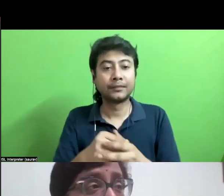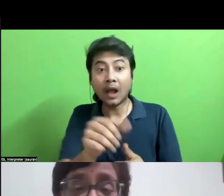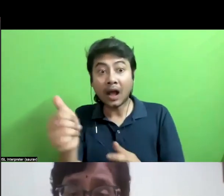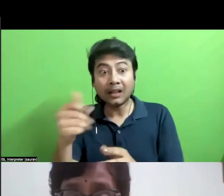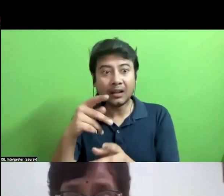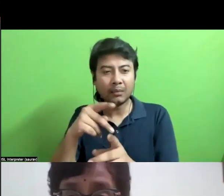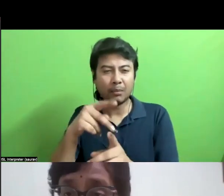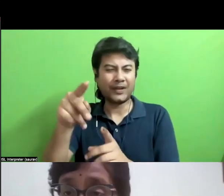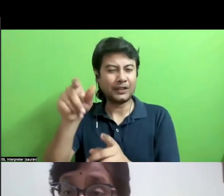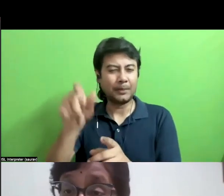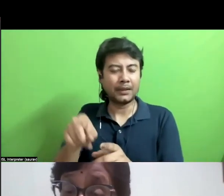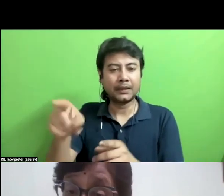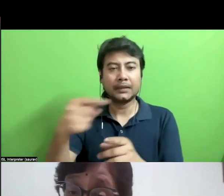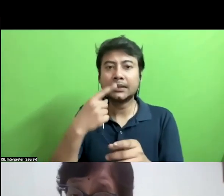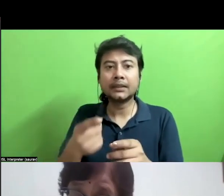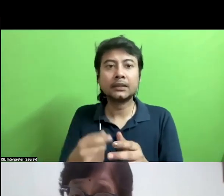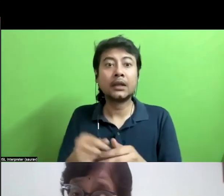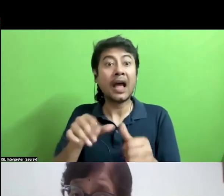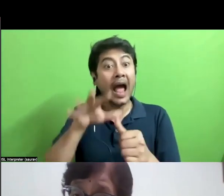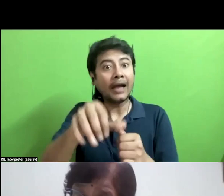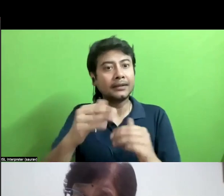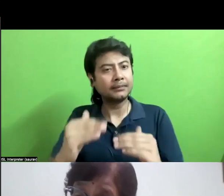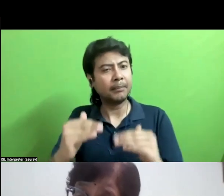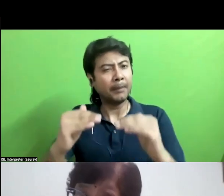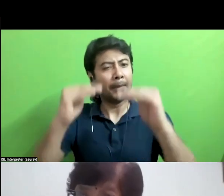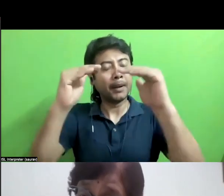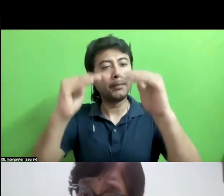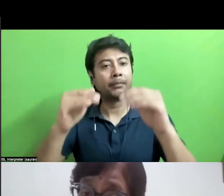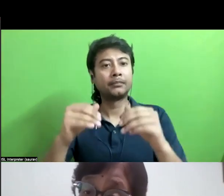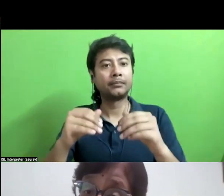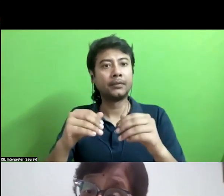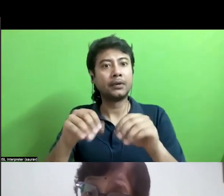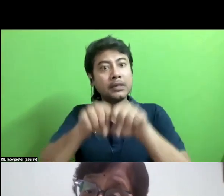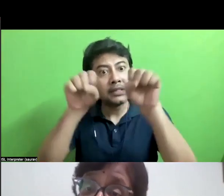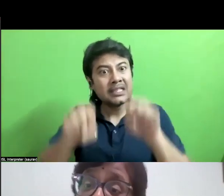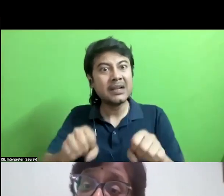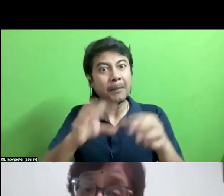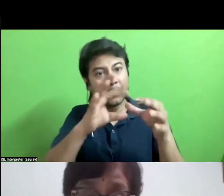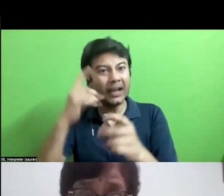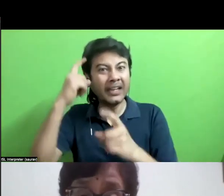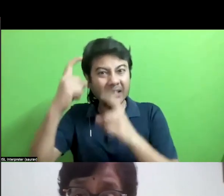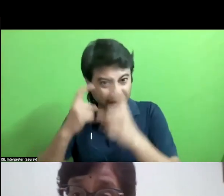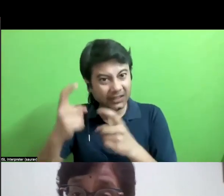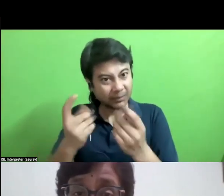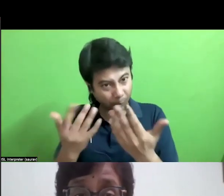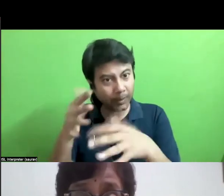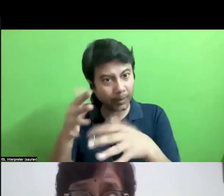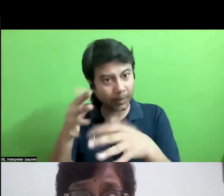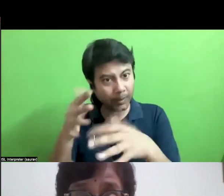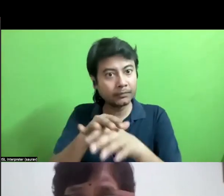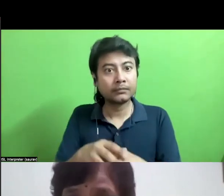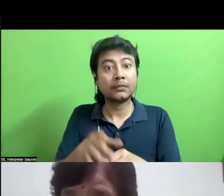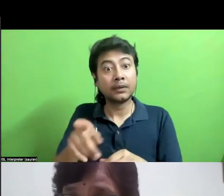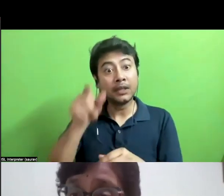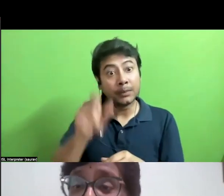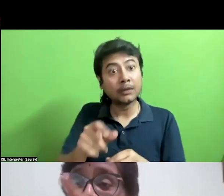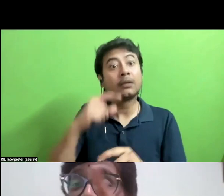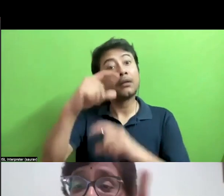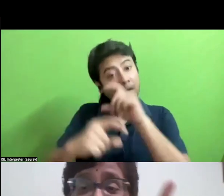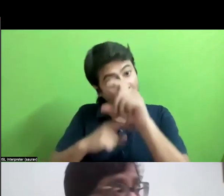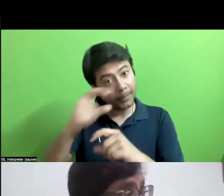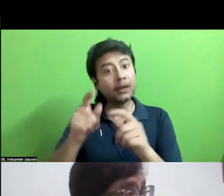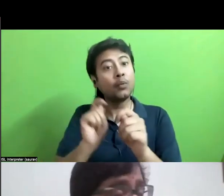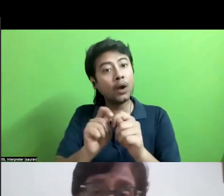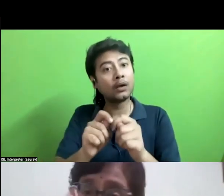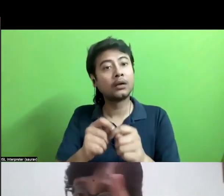for increasing accessibility? And this person is in the company as a person with disability. So they will need to see if